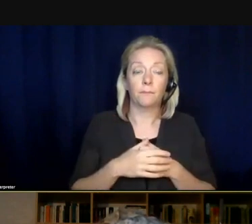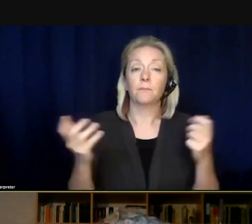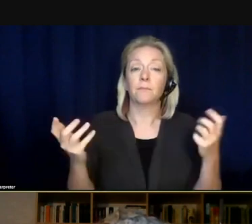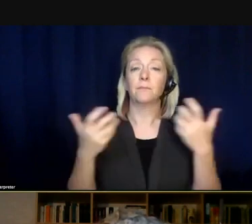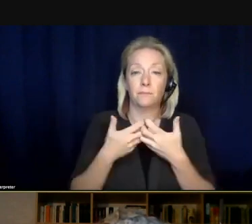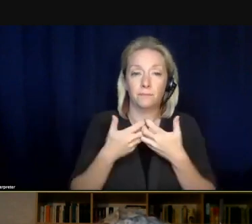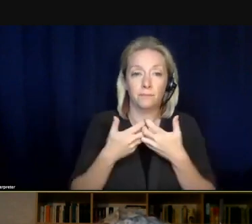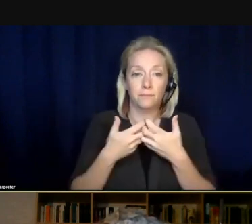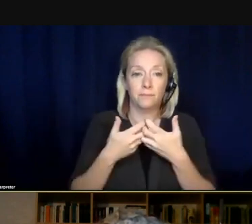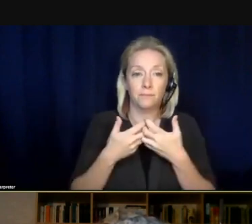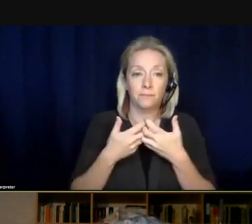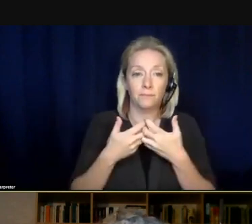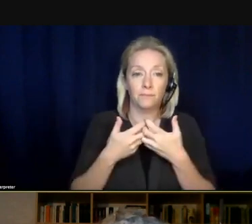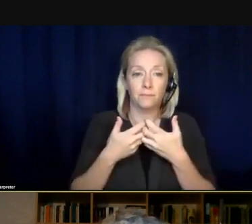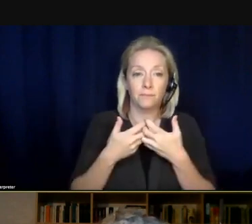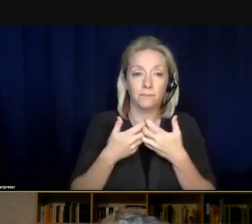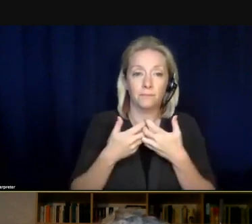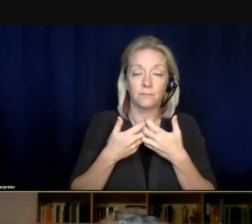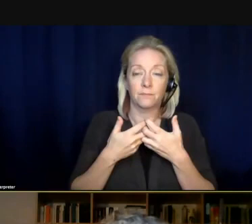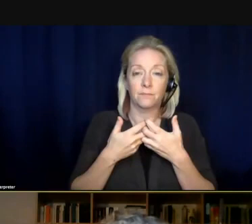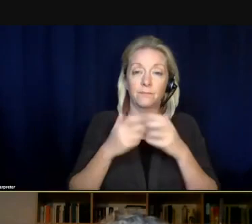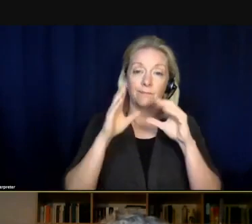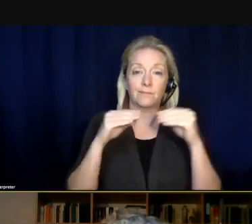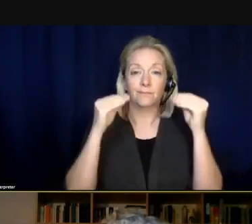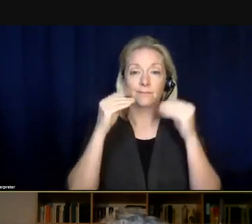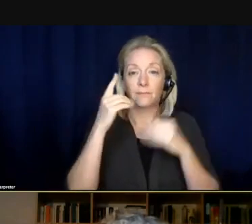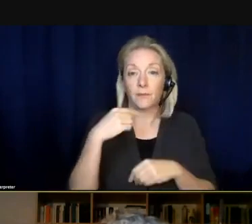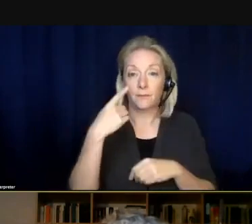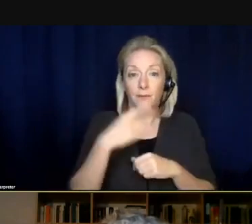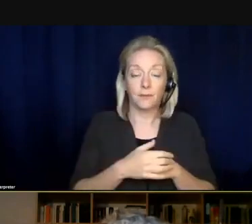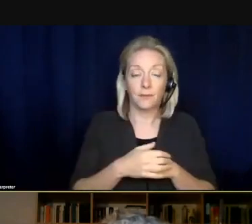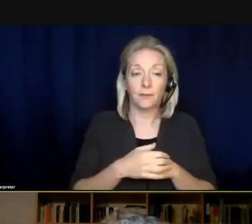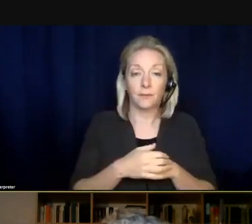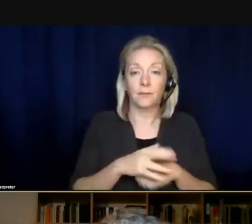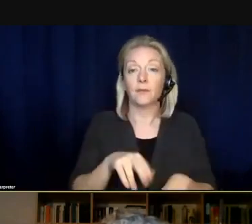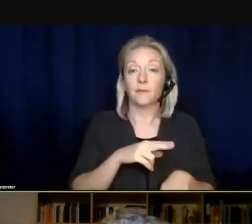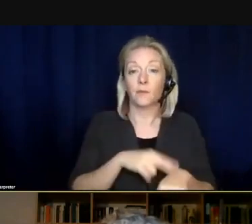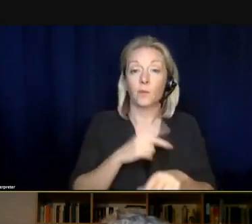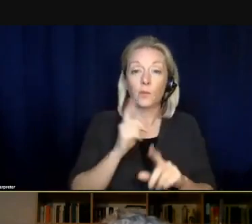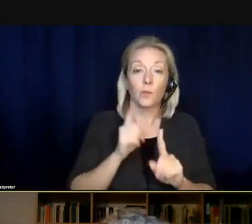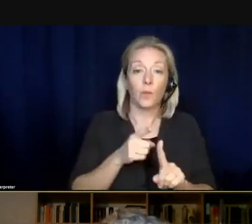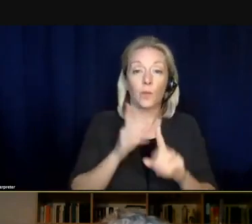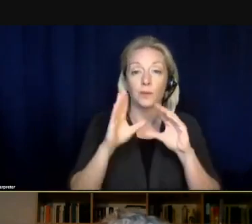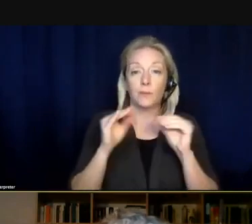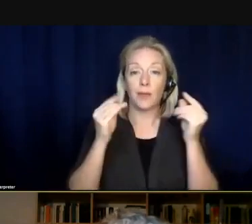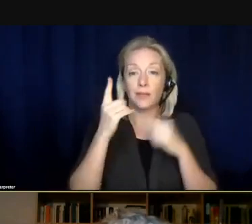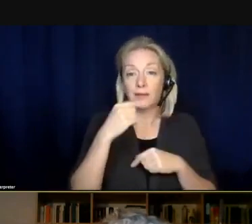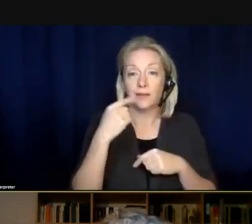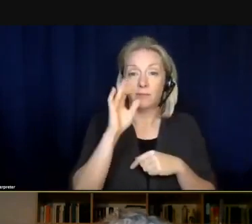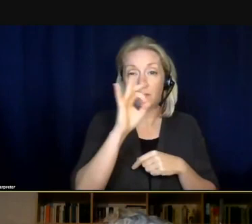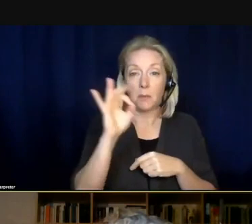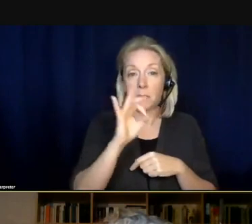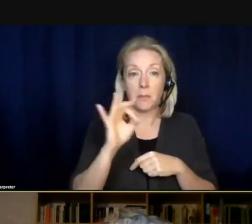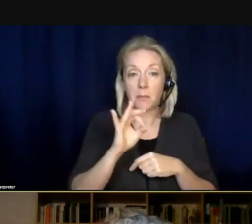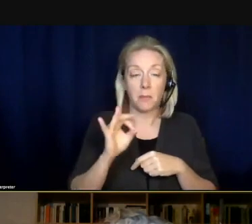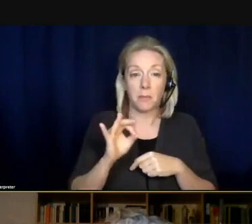If there's a match, it gives you a happy face. So of course what we want is all happy faces on here to finish the game. And